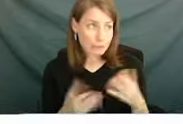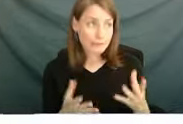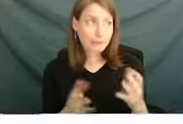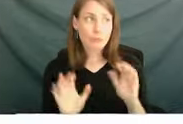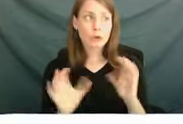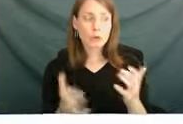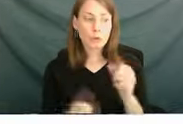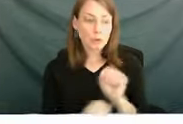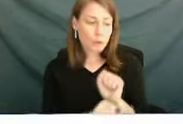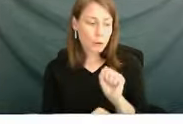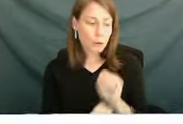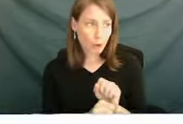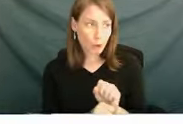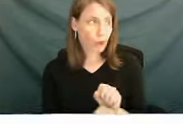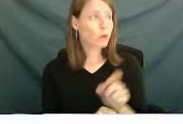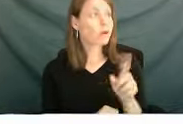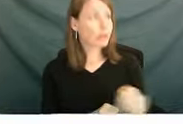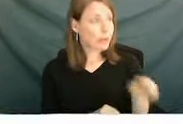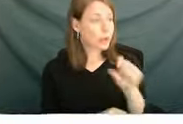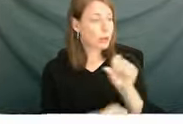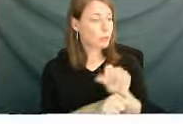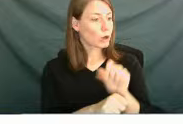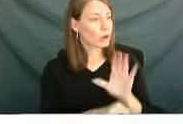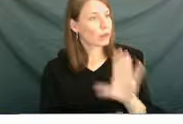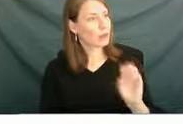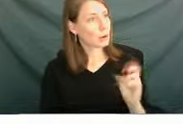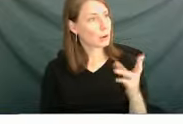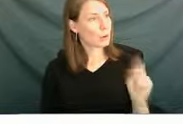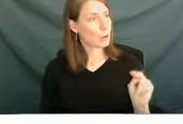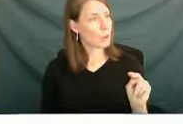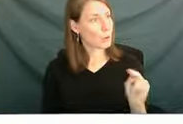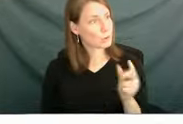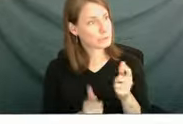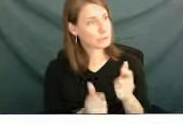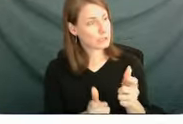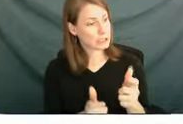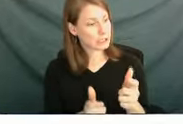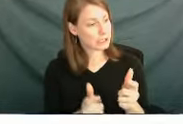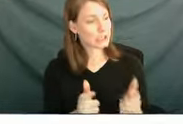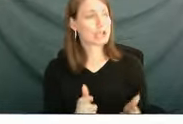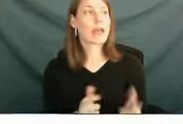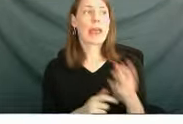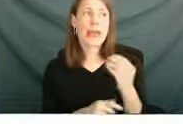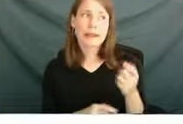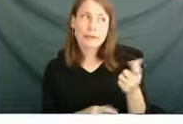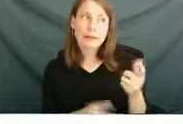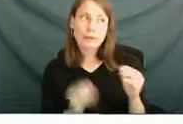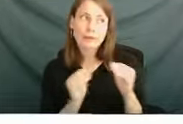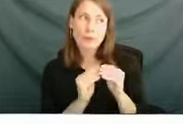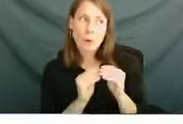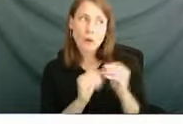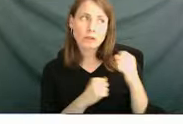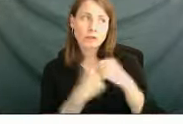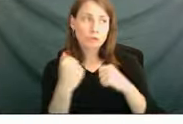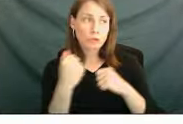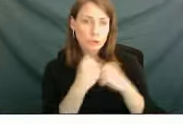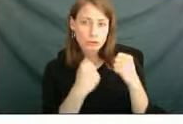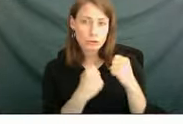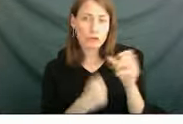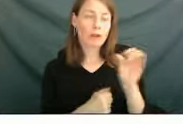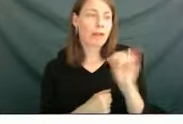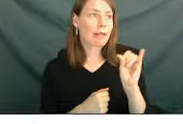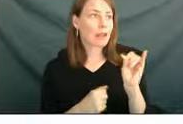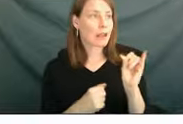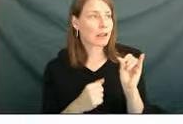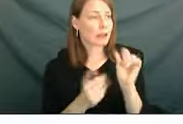them a bit more in the way of structure. So I saw they had writing frames there. Yeah. Excellent. I came across one school